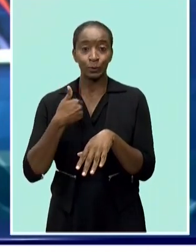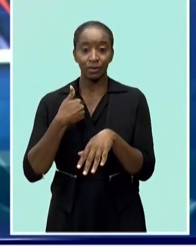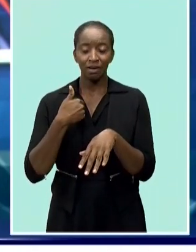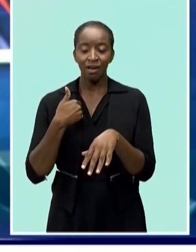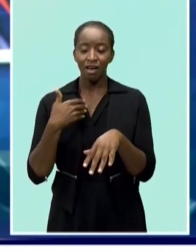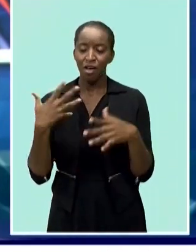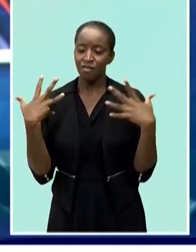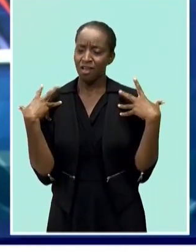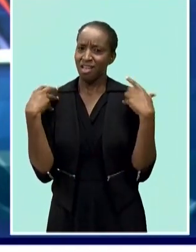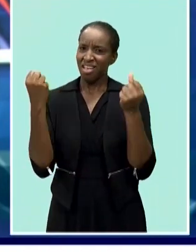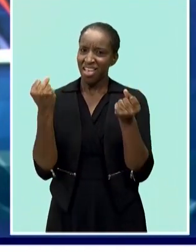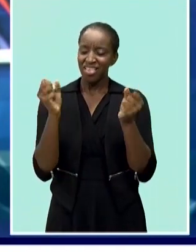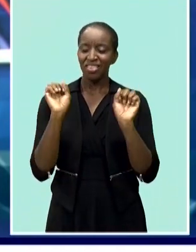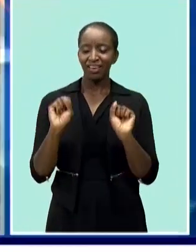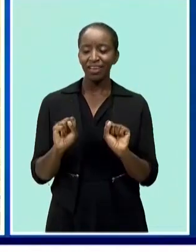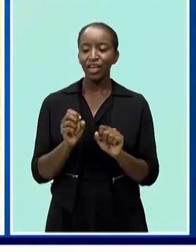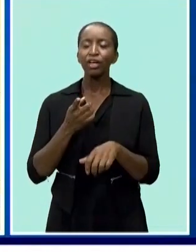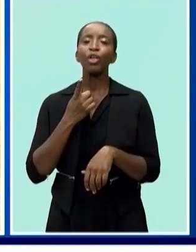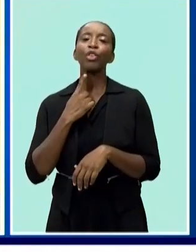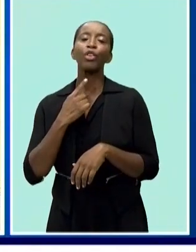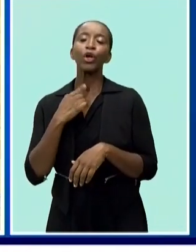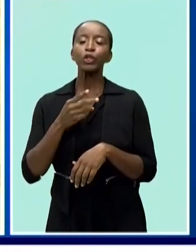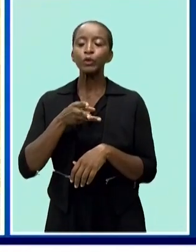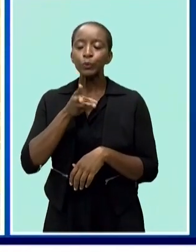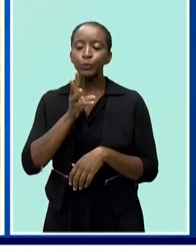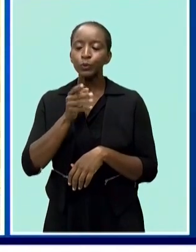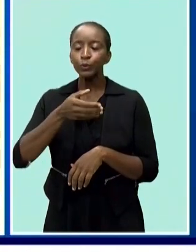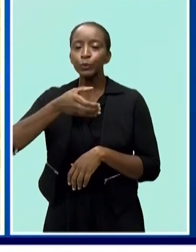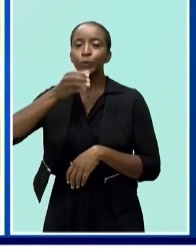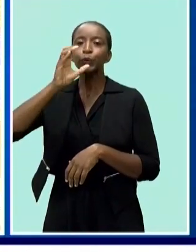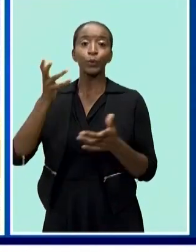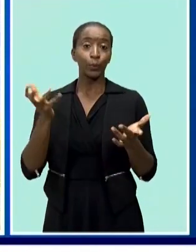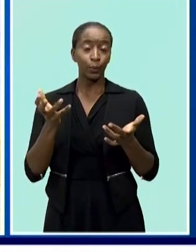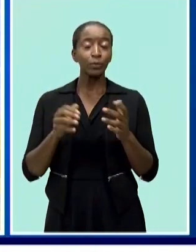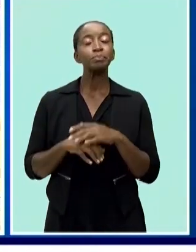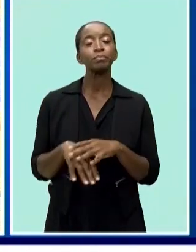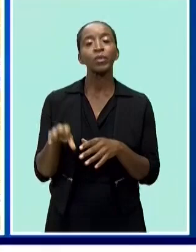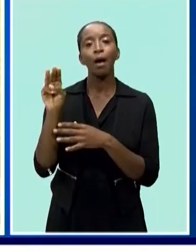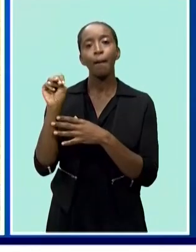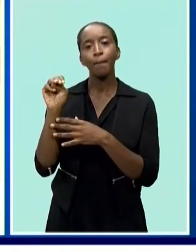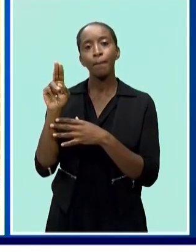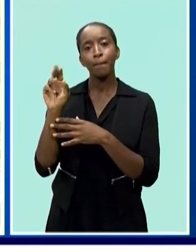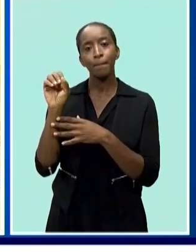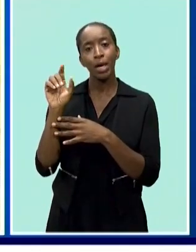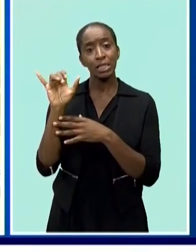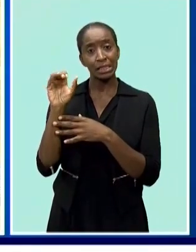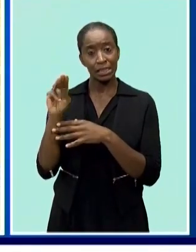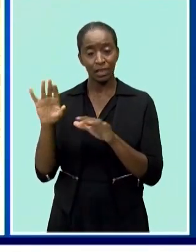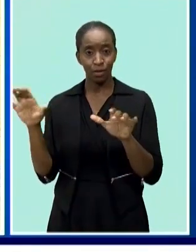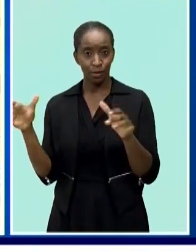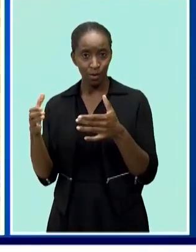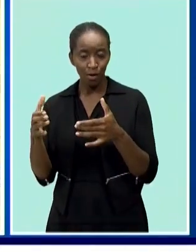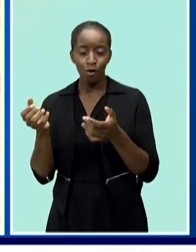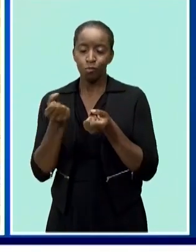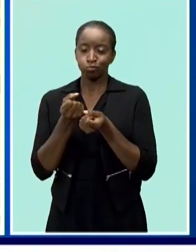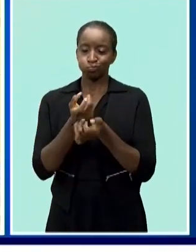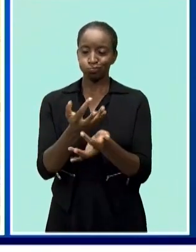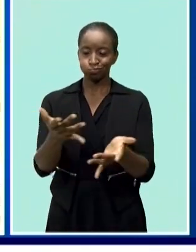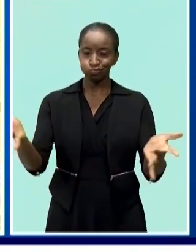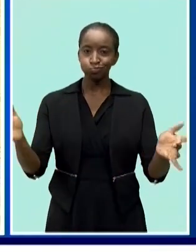hydrated. This as the Barbados Muslim Association rolled out a $35,000 project, which will see coolers being installed at all